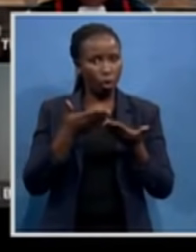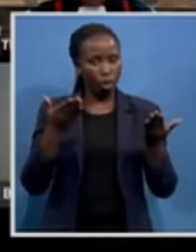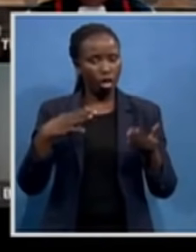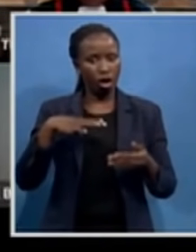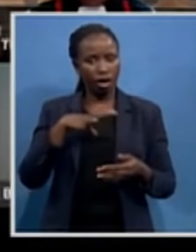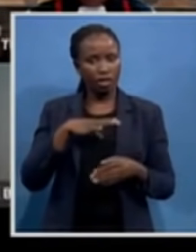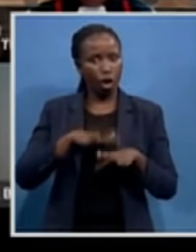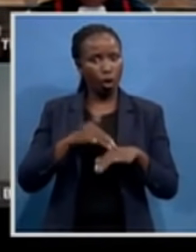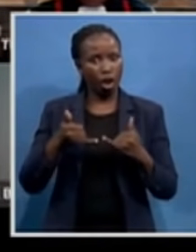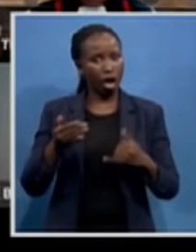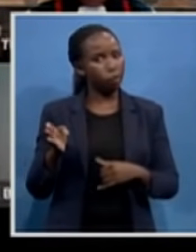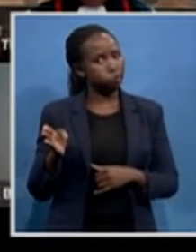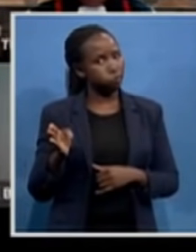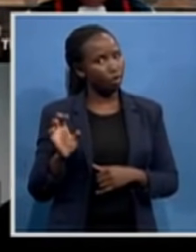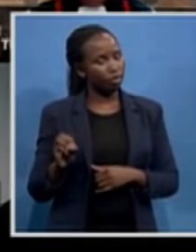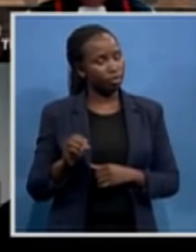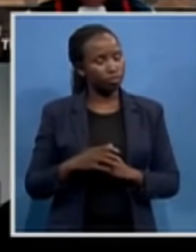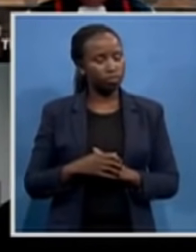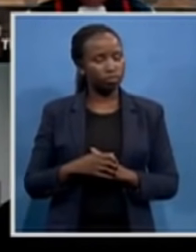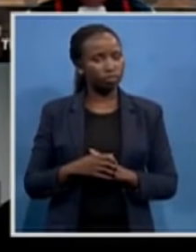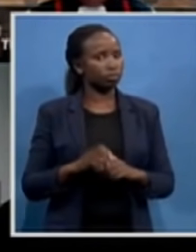Thank you.